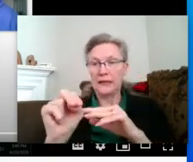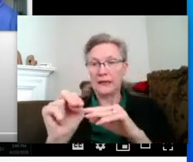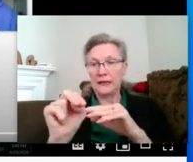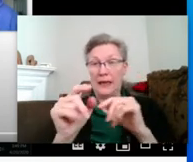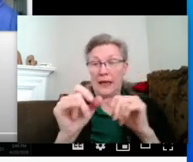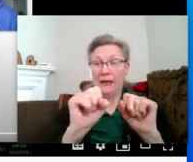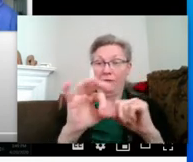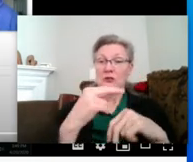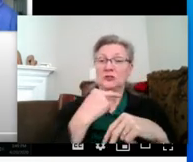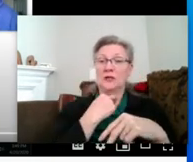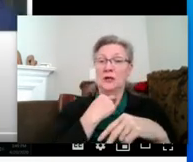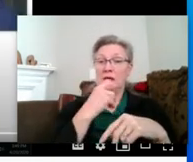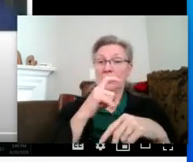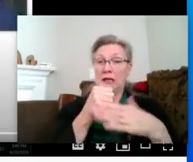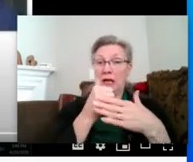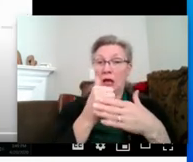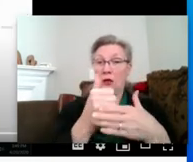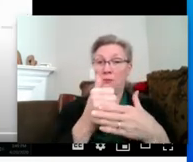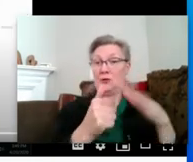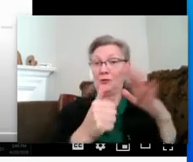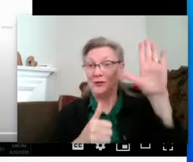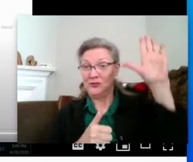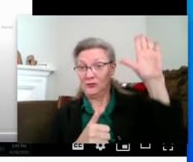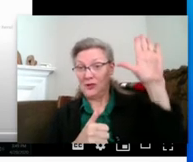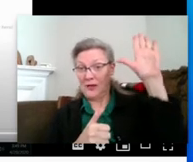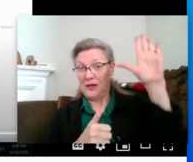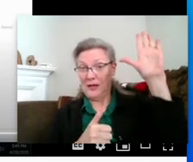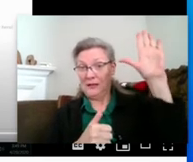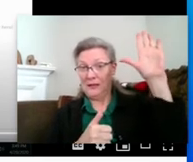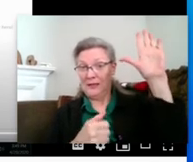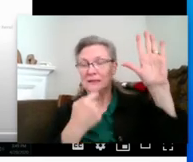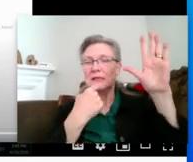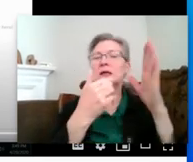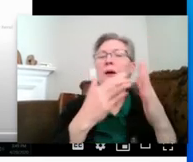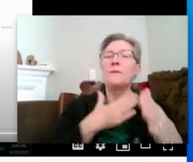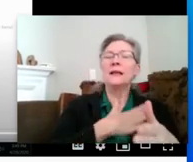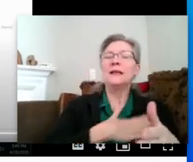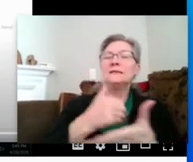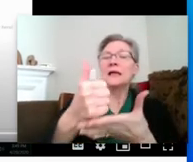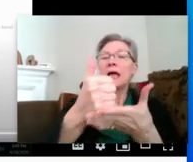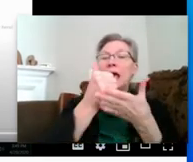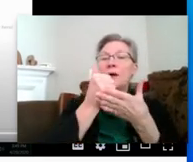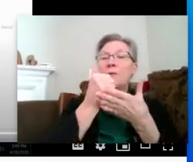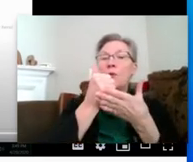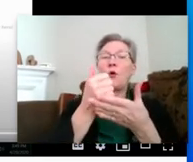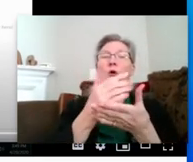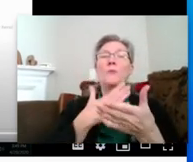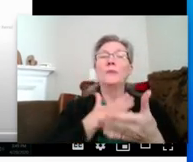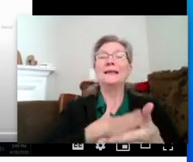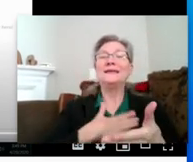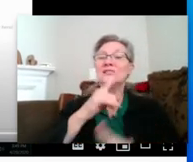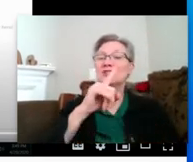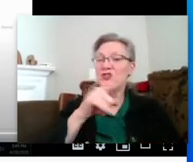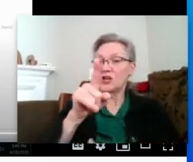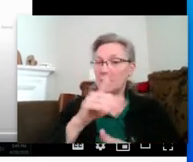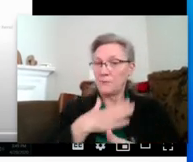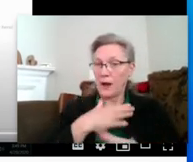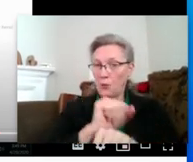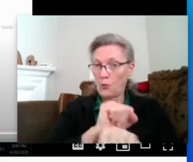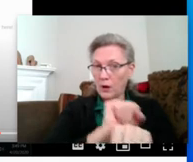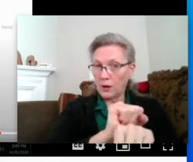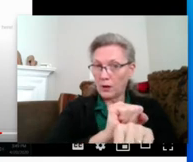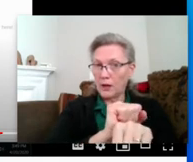help, you can raise your hand. And when you do that, it says please help or please check. So if you need some help, you're stuck, you can raise your hand.